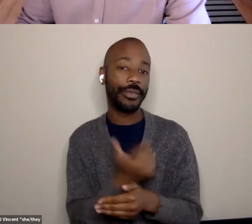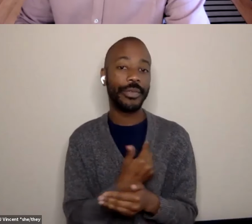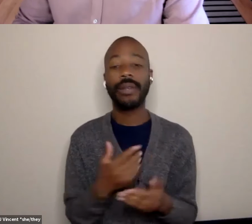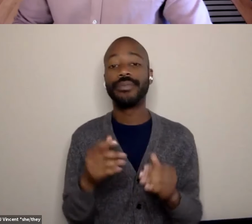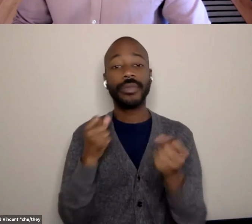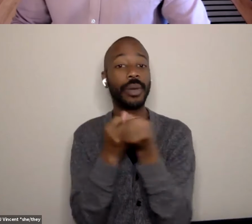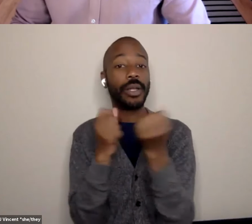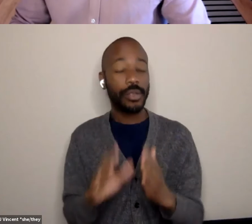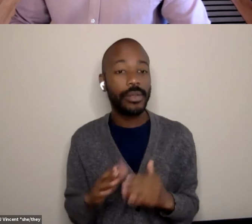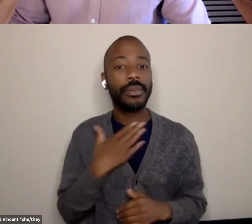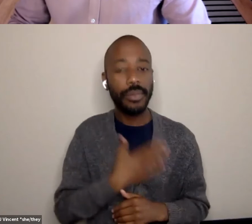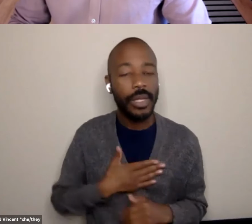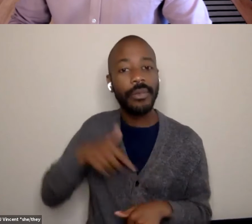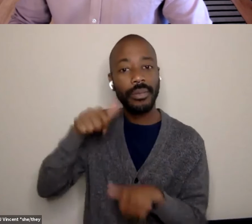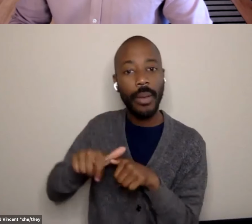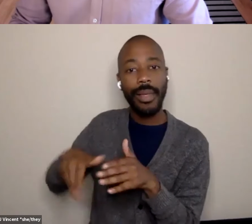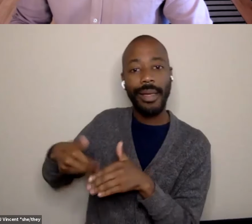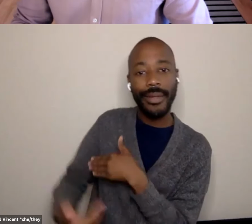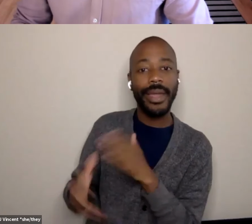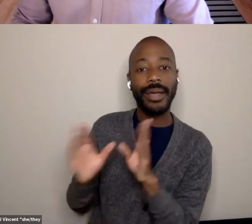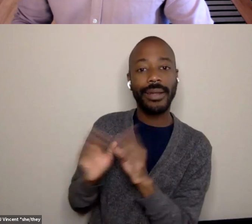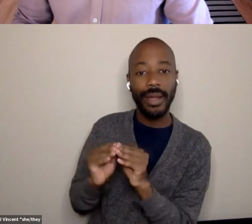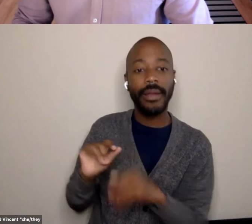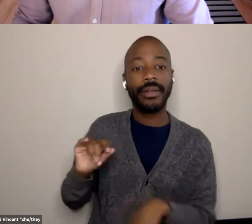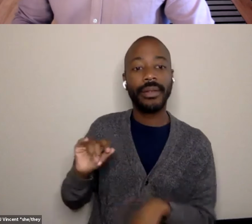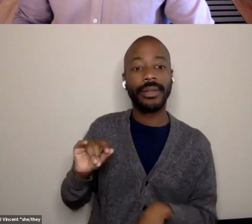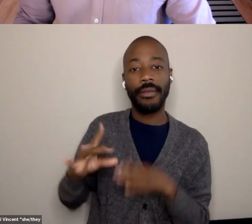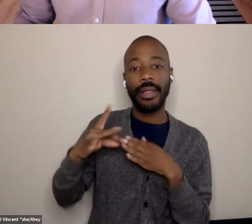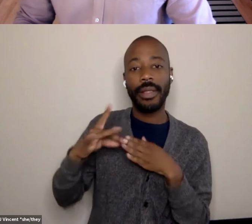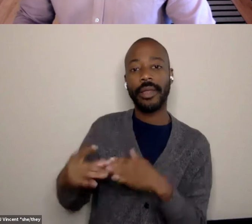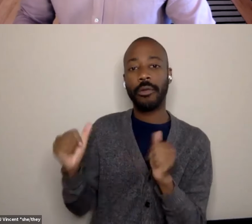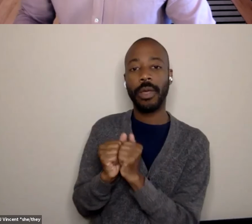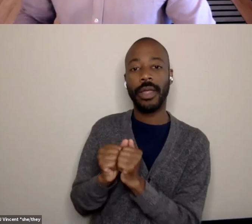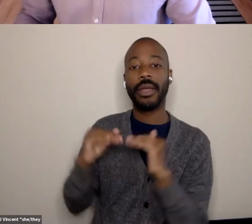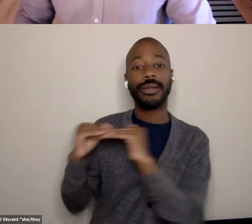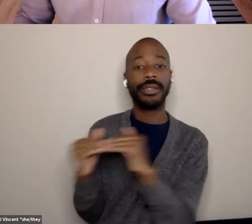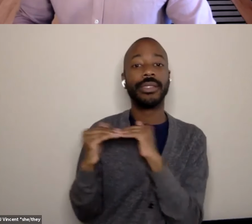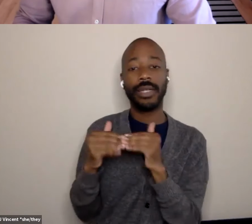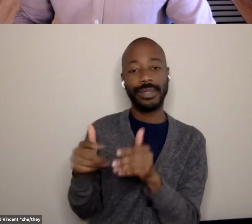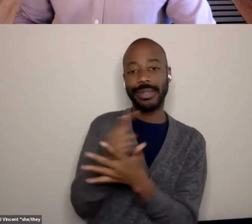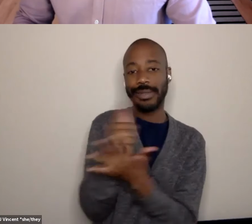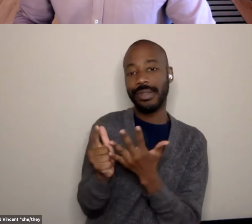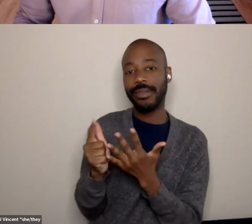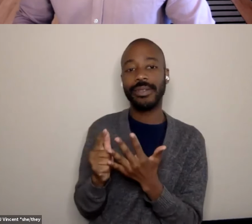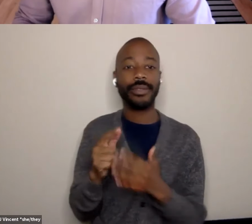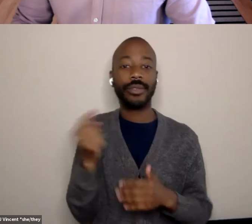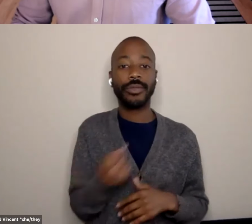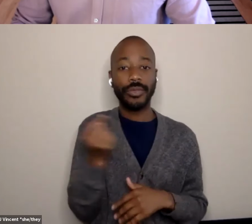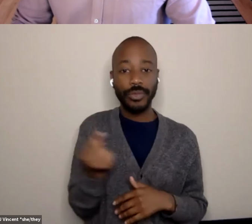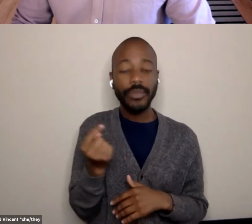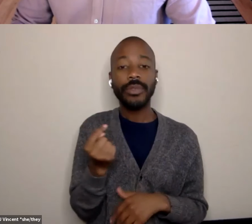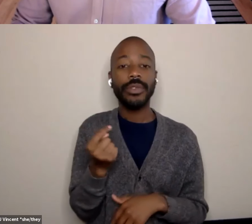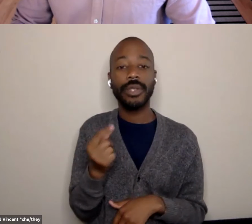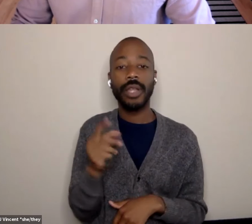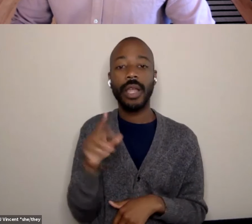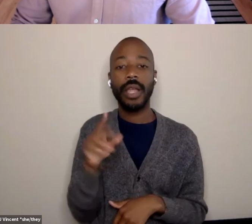that the next session of the Leading with Justice series will be Tuesday, November 9th with Dr. Kenjis Watson. And again,